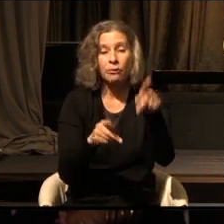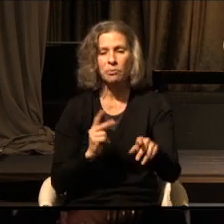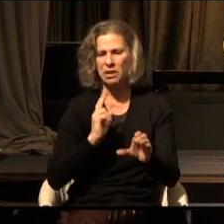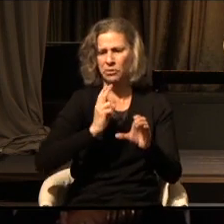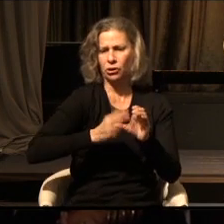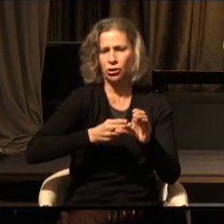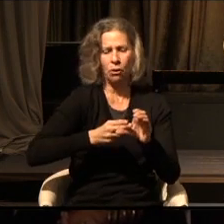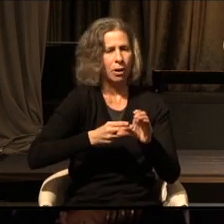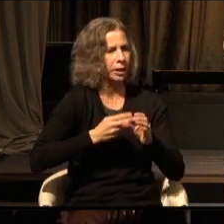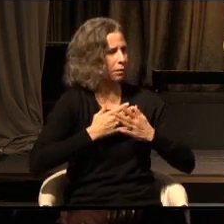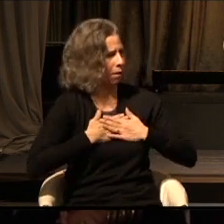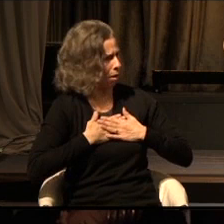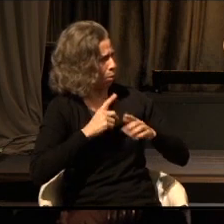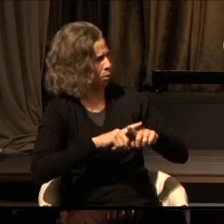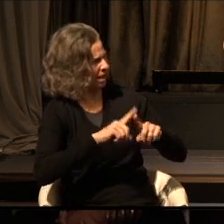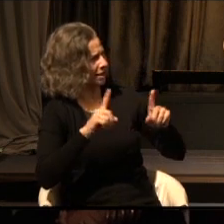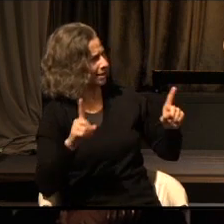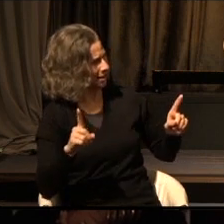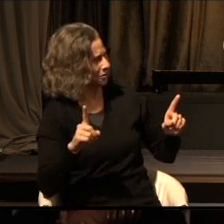look of, this is different.